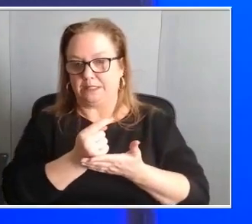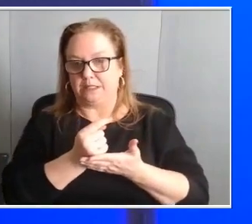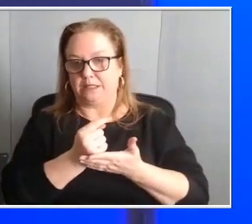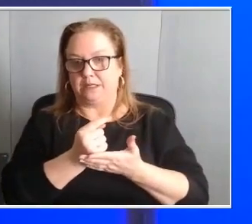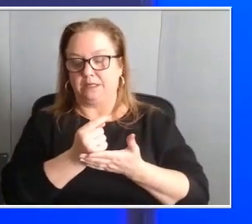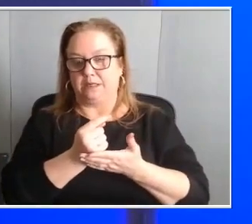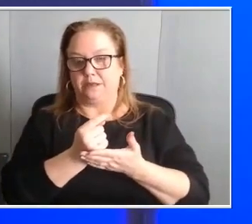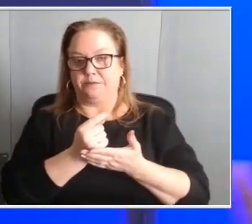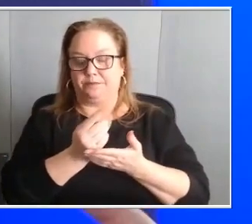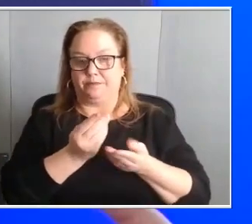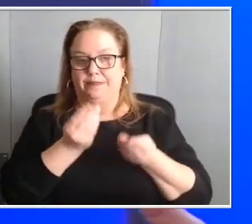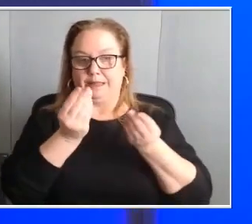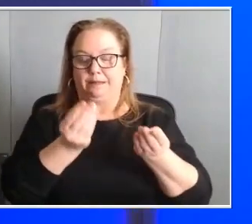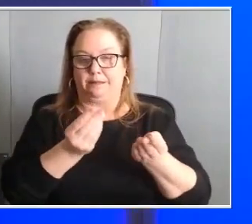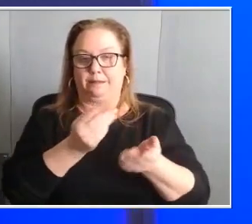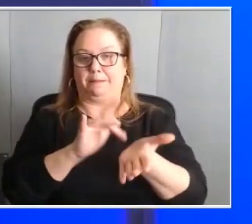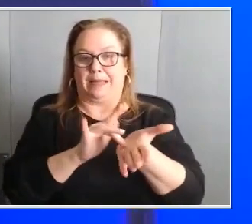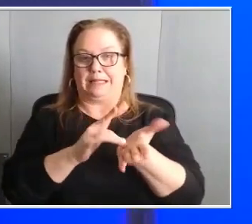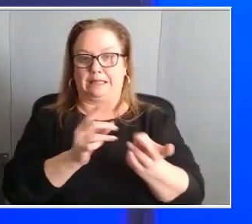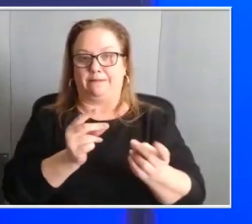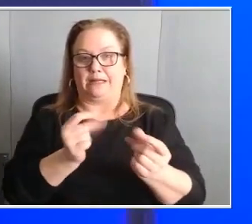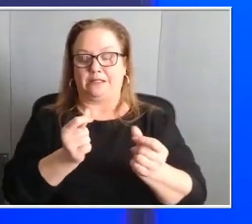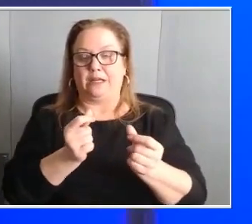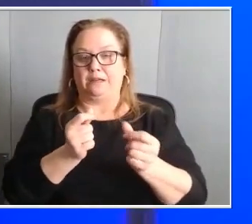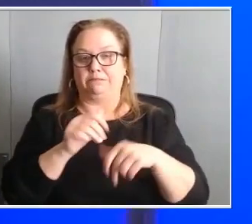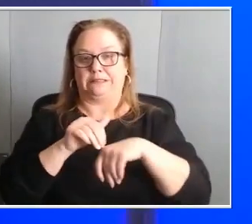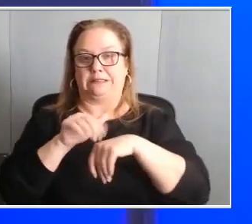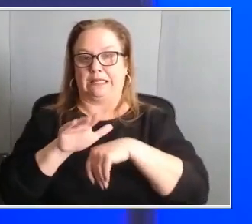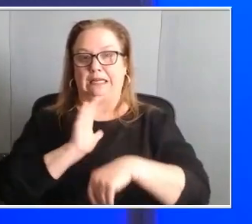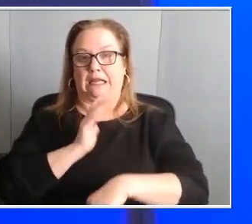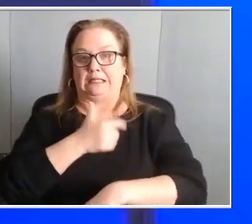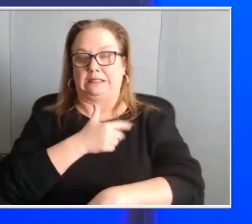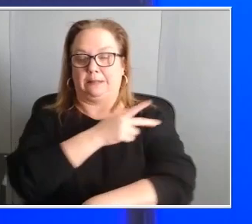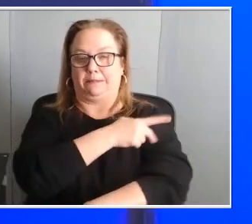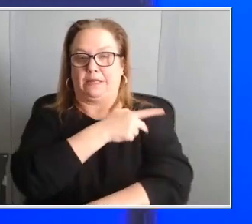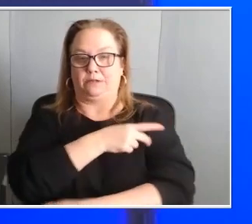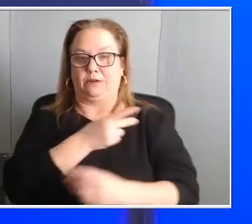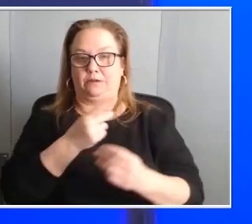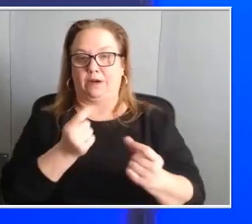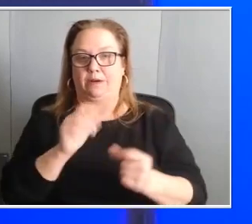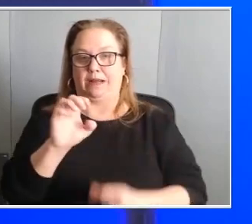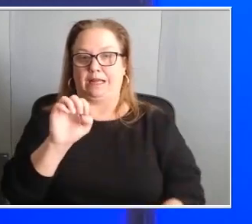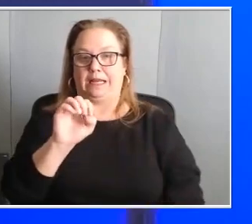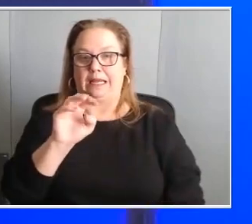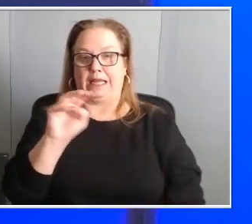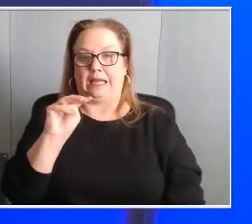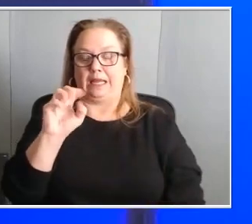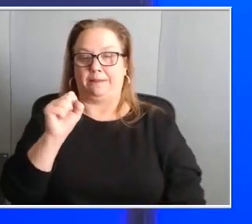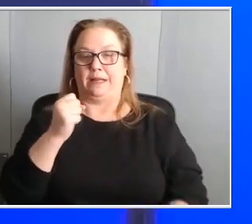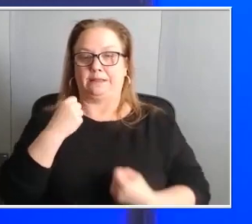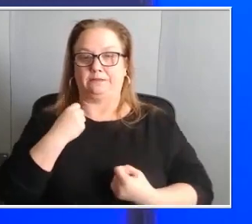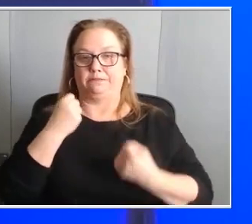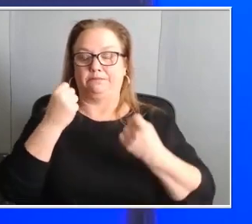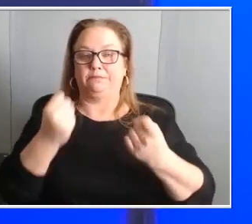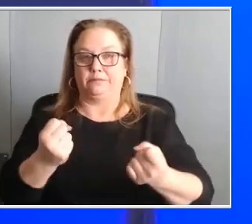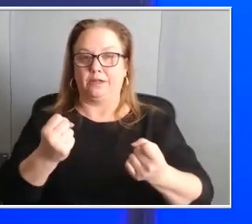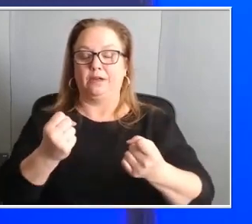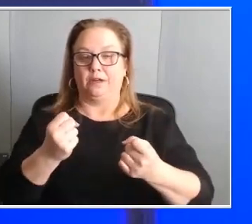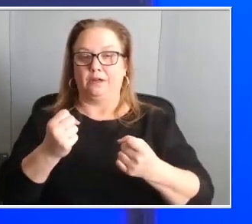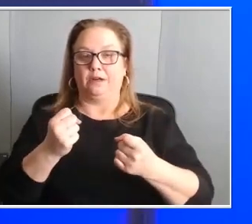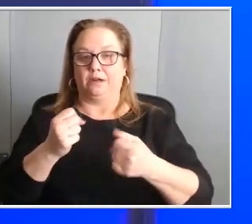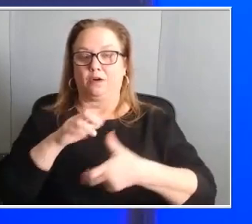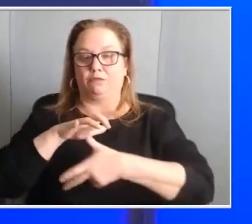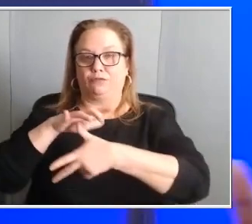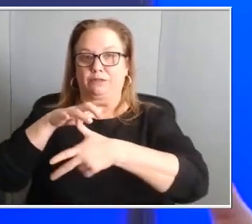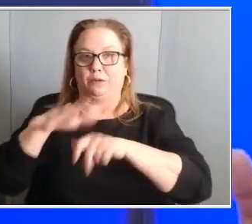lytic quickly and transport the patient to us as quickly as possible. And then EMS's role in transport, recognizing stroke when they pick up